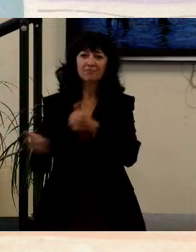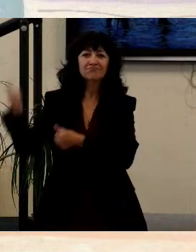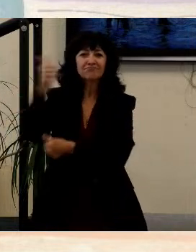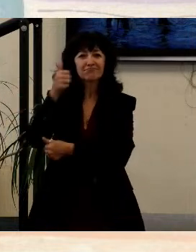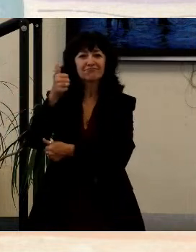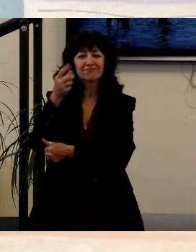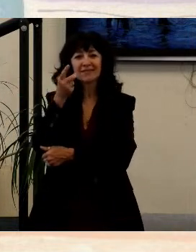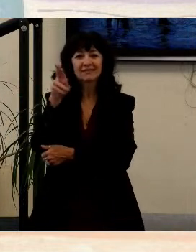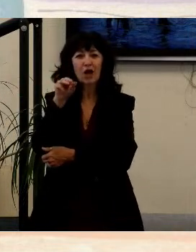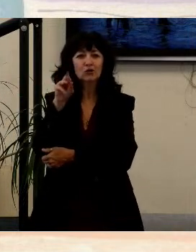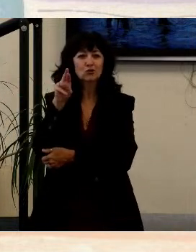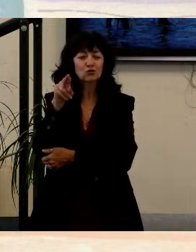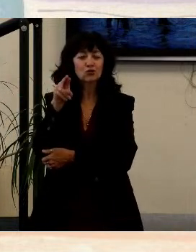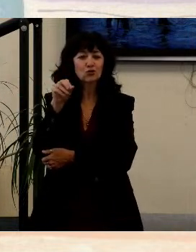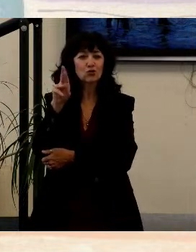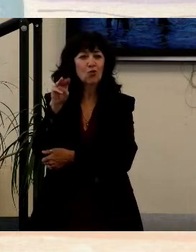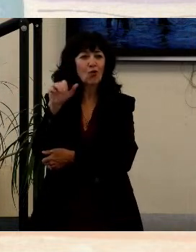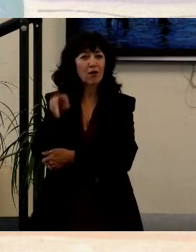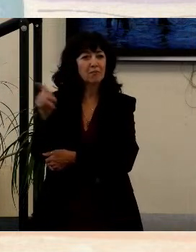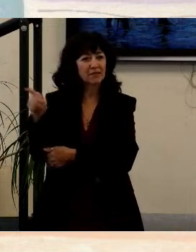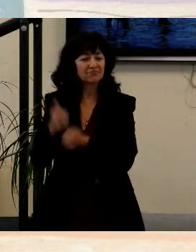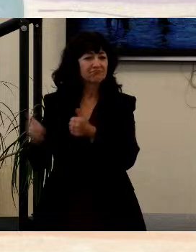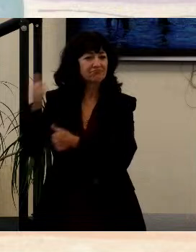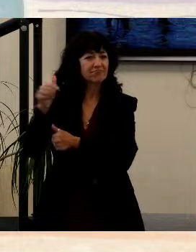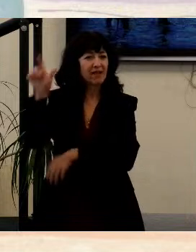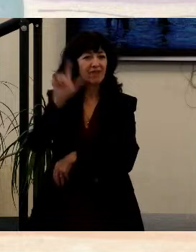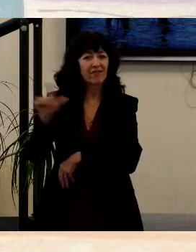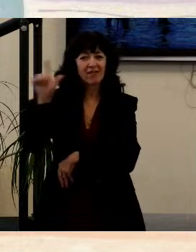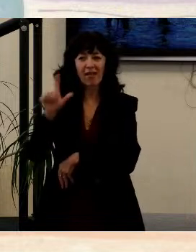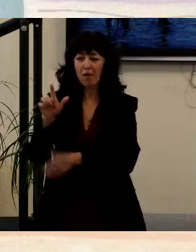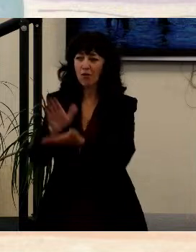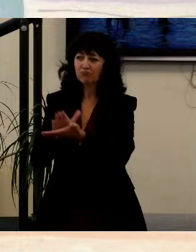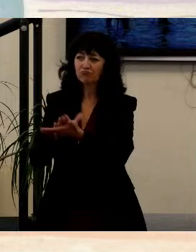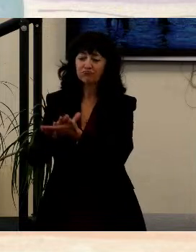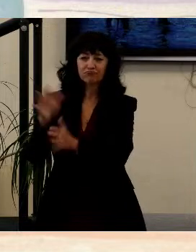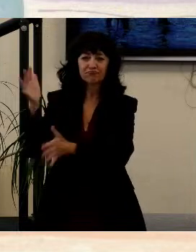Dr. Norman and the work they do?